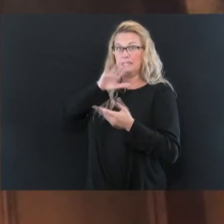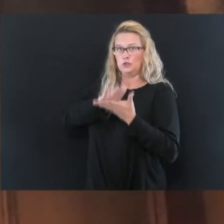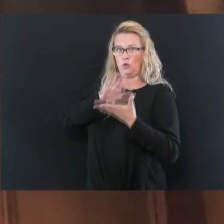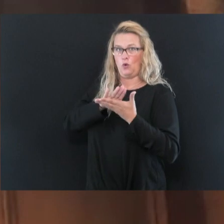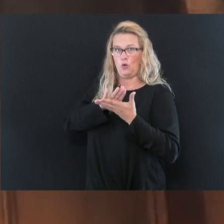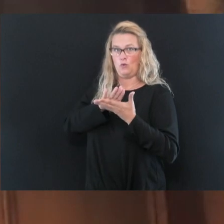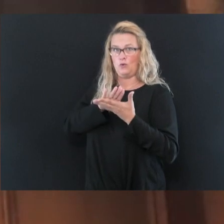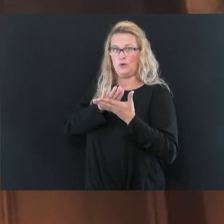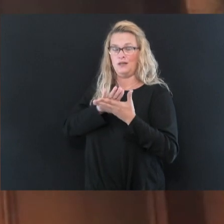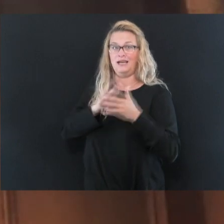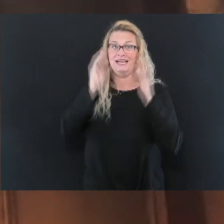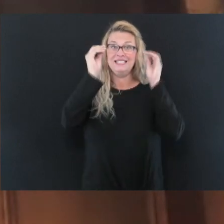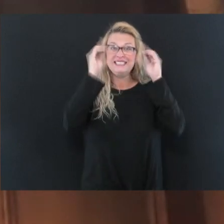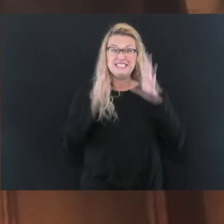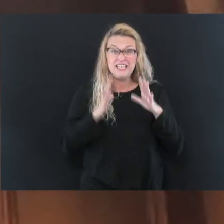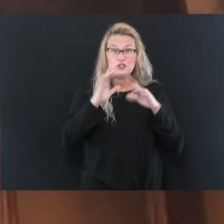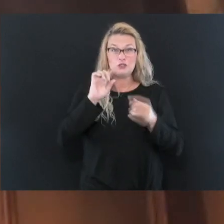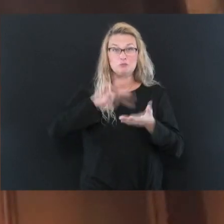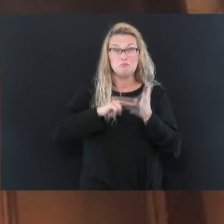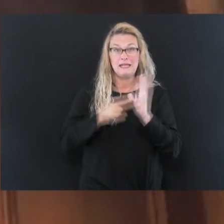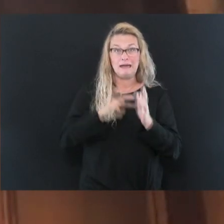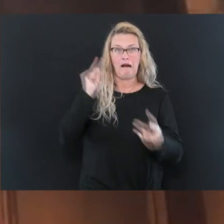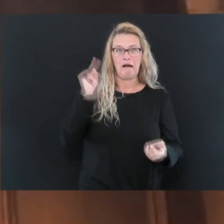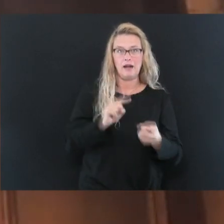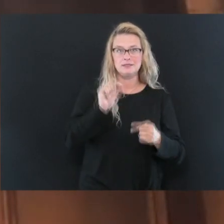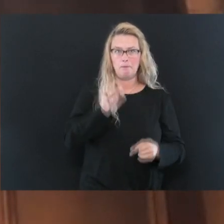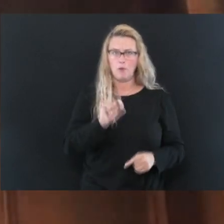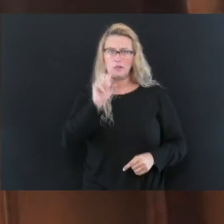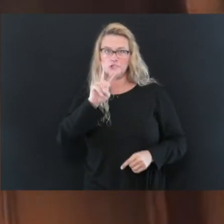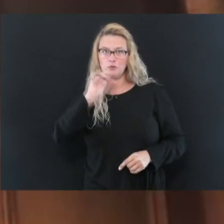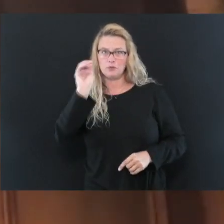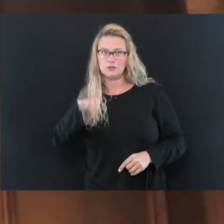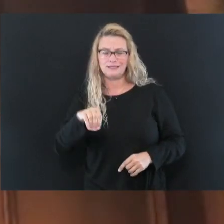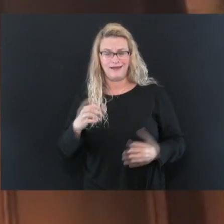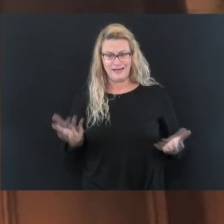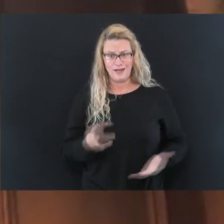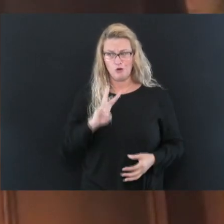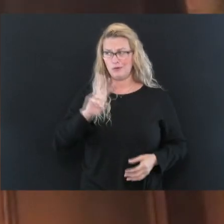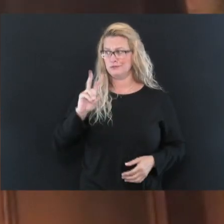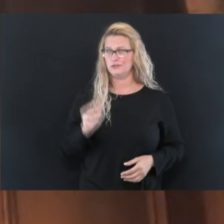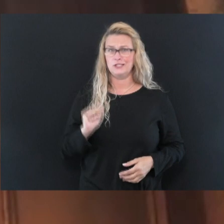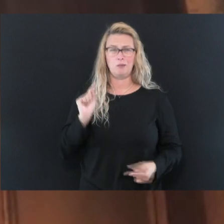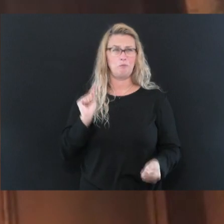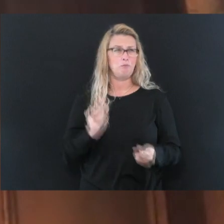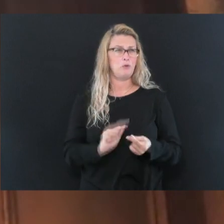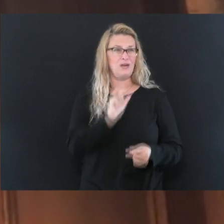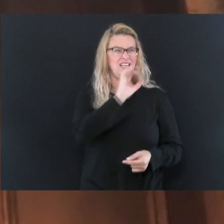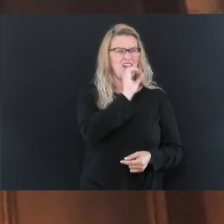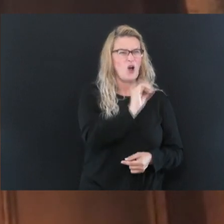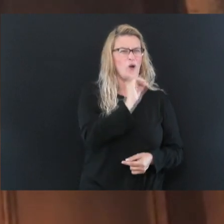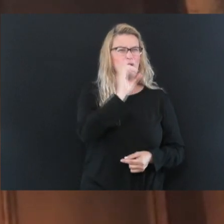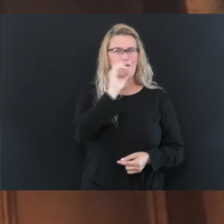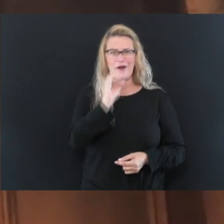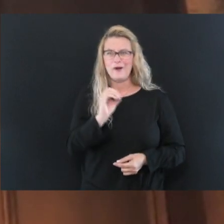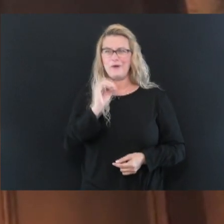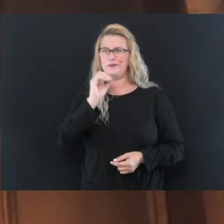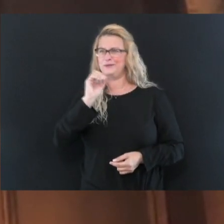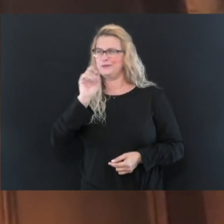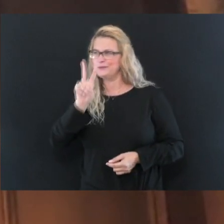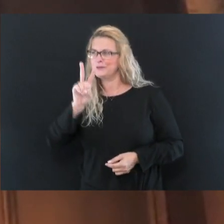for teachers, less than 0.2%. In West Virginia, it's even less, 0.002%,